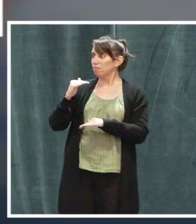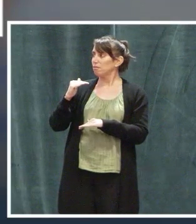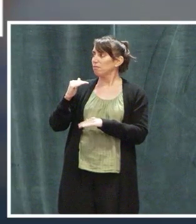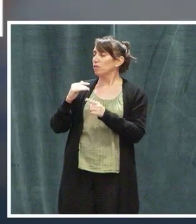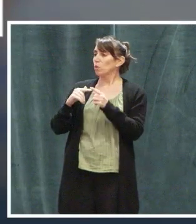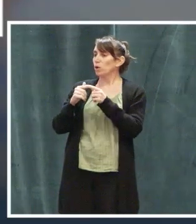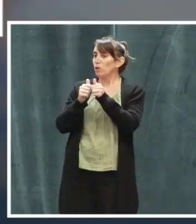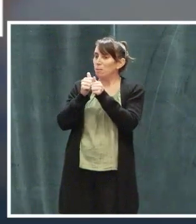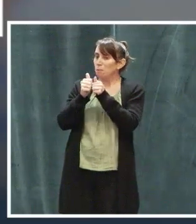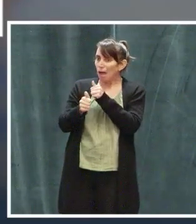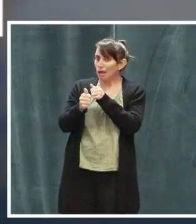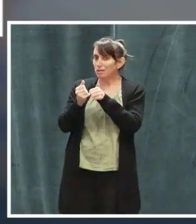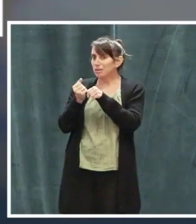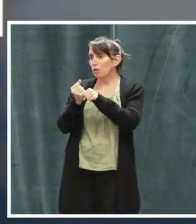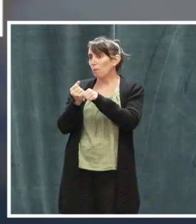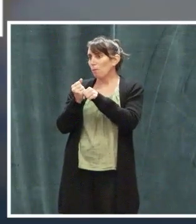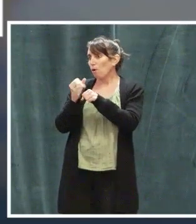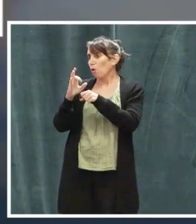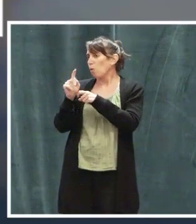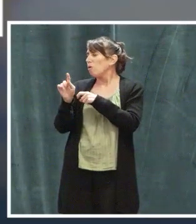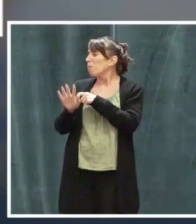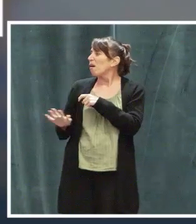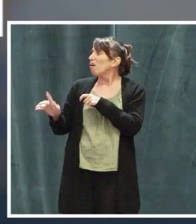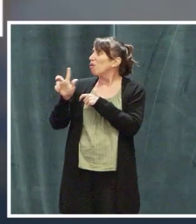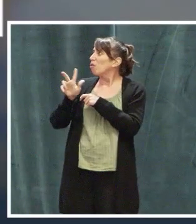past the ball courts, it's about 3.5 feet.